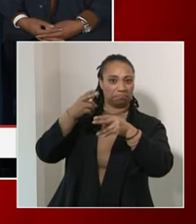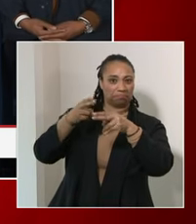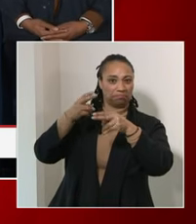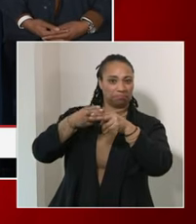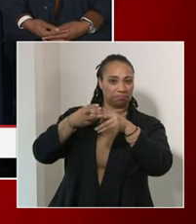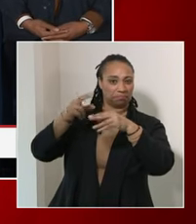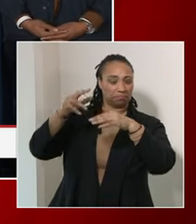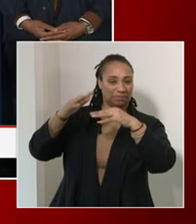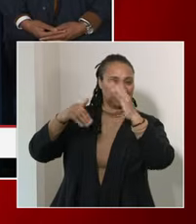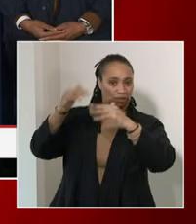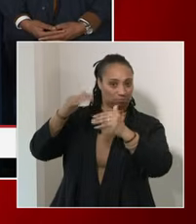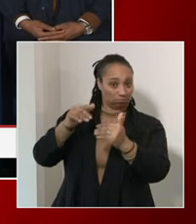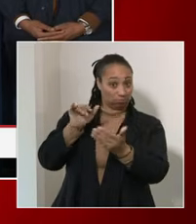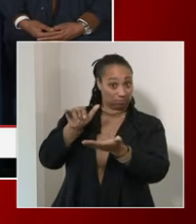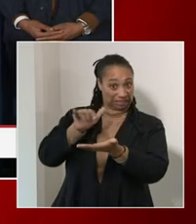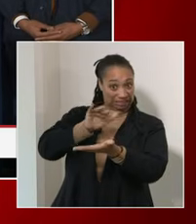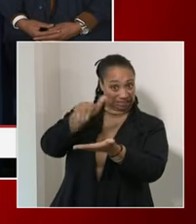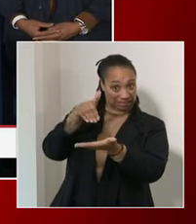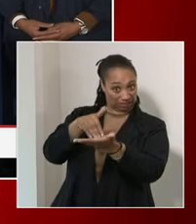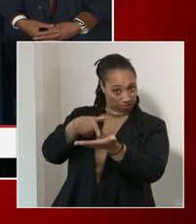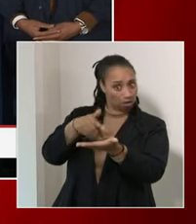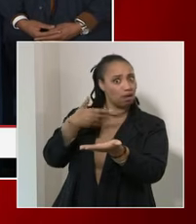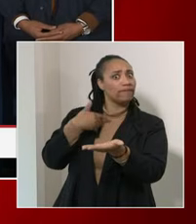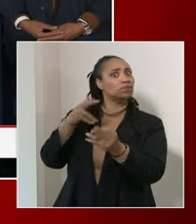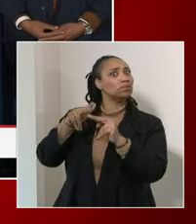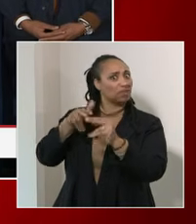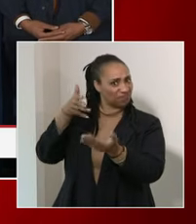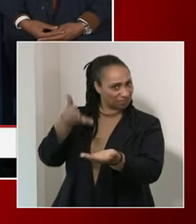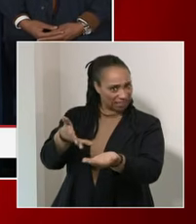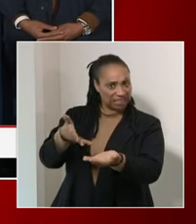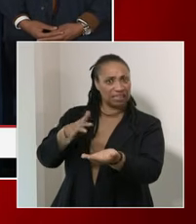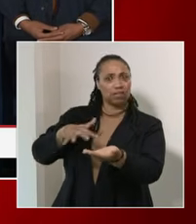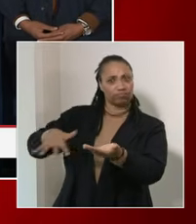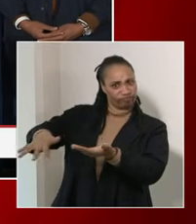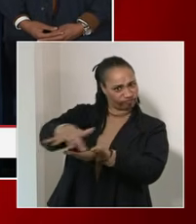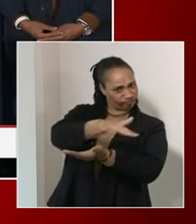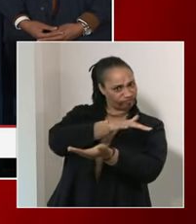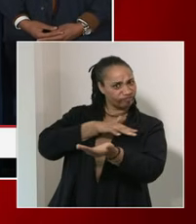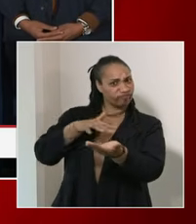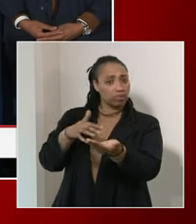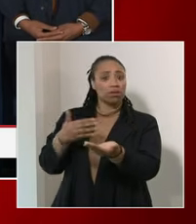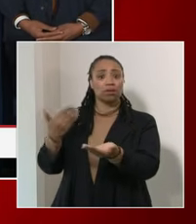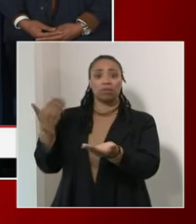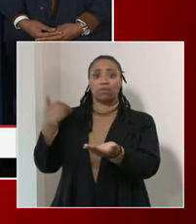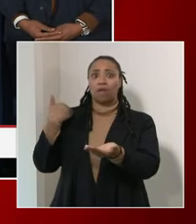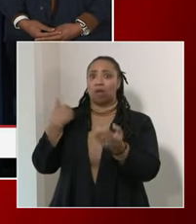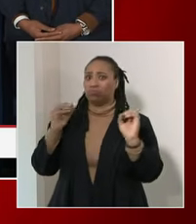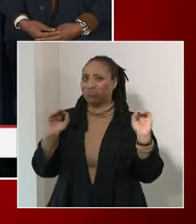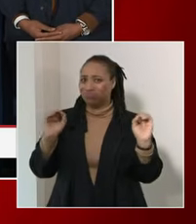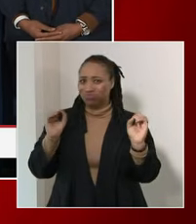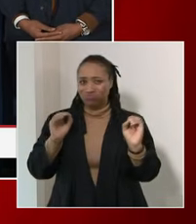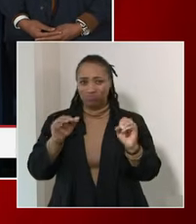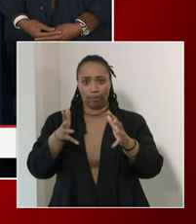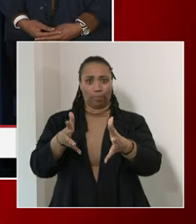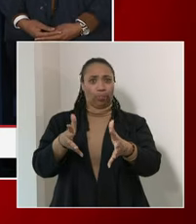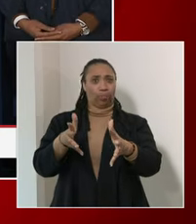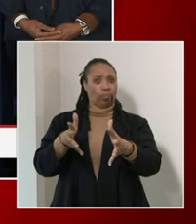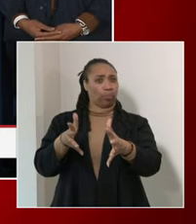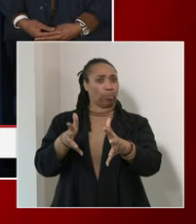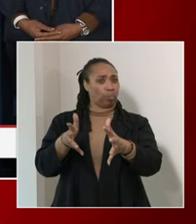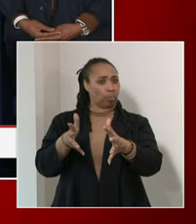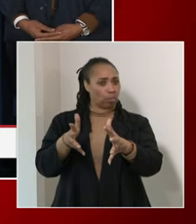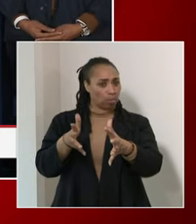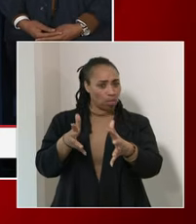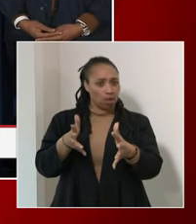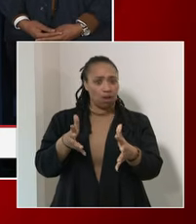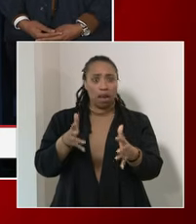5? Sure. So we didn't open 8. We didn't open 1 per ward. We opened 5